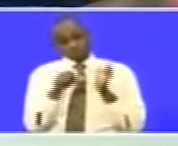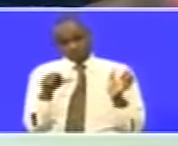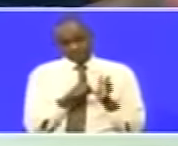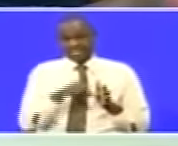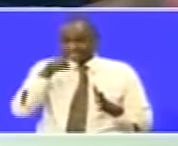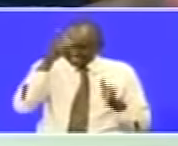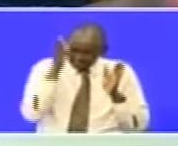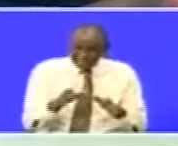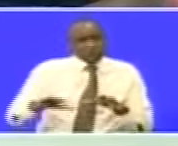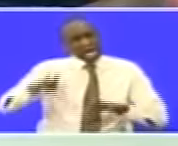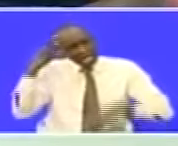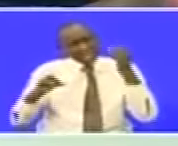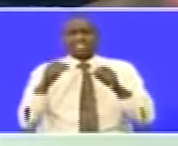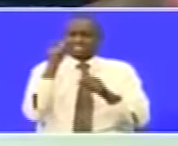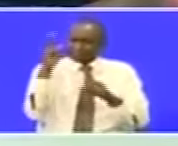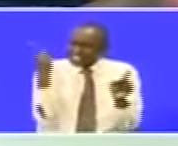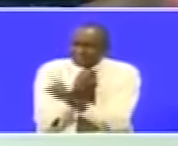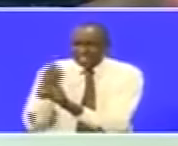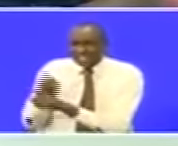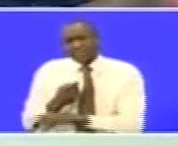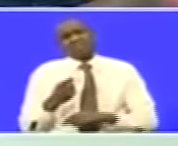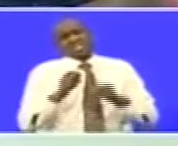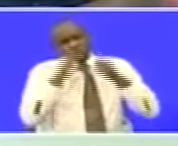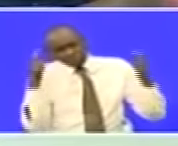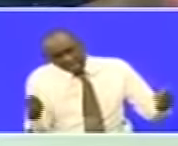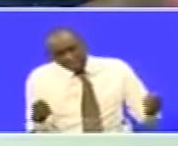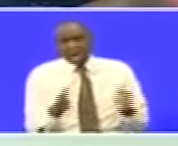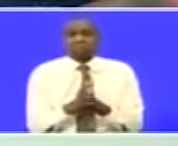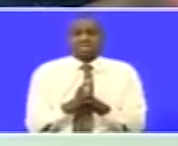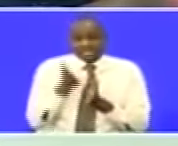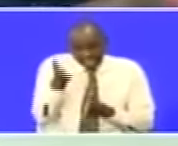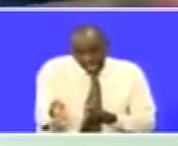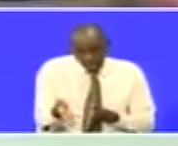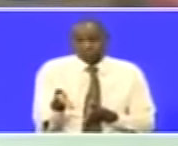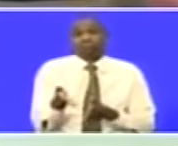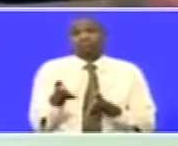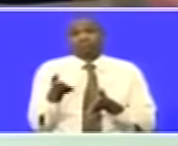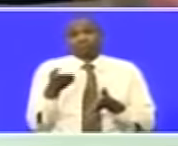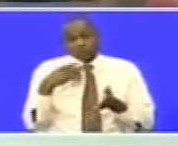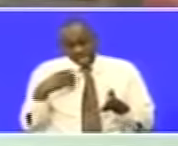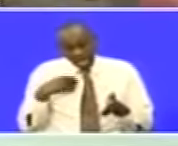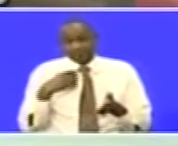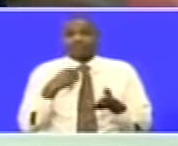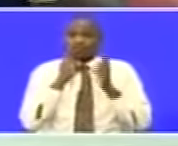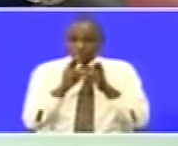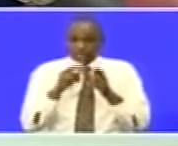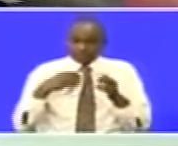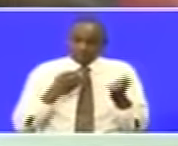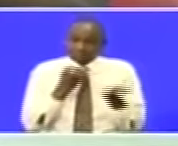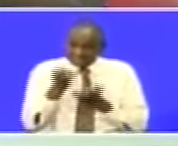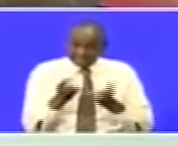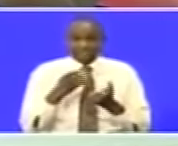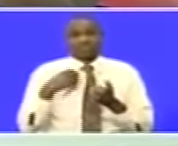a regular analyst on TV and newspapers. KTN's Joy Doreen Biira now pays tribute to Kariithi, who was a familiar